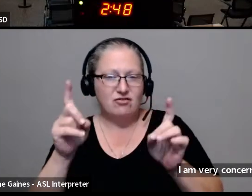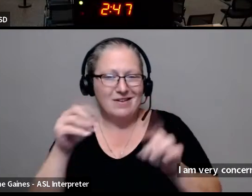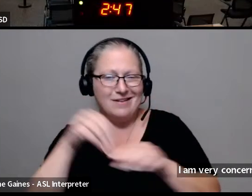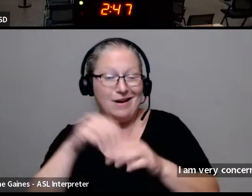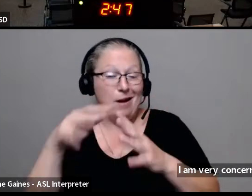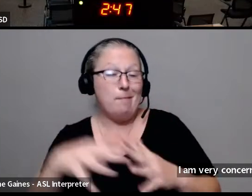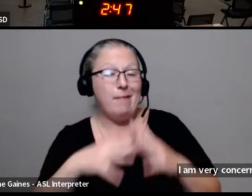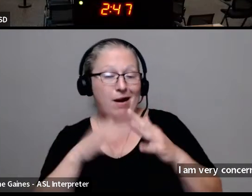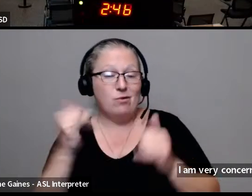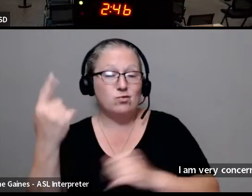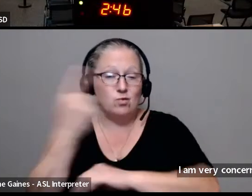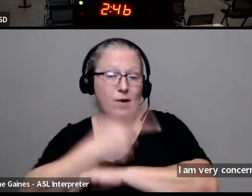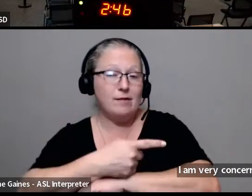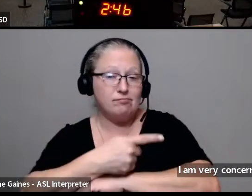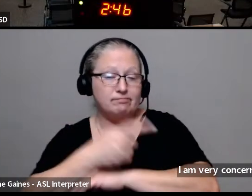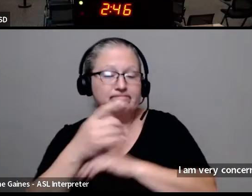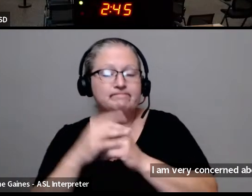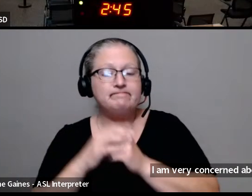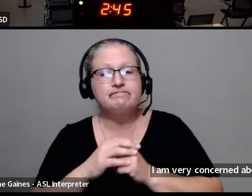America today.